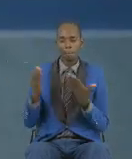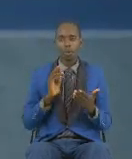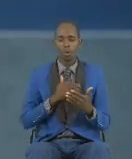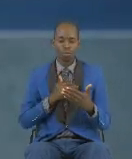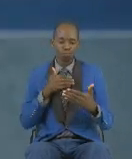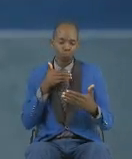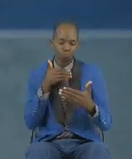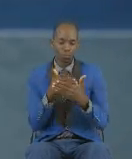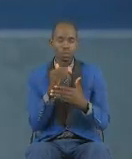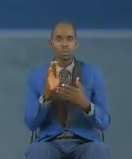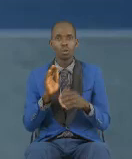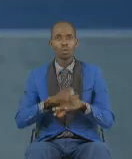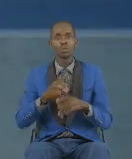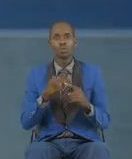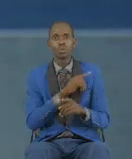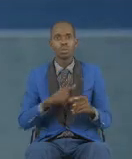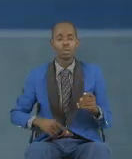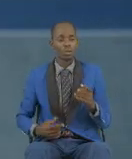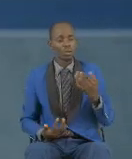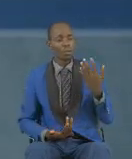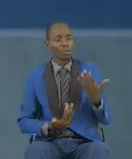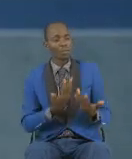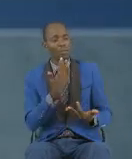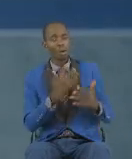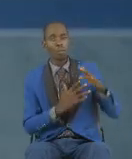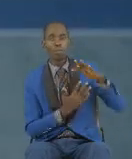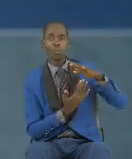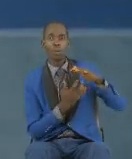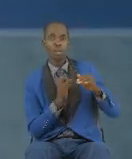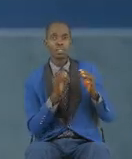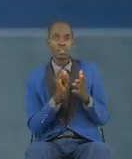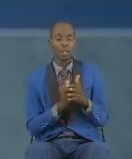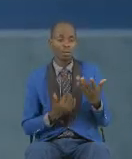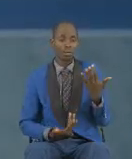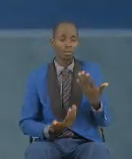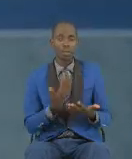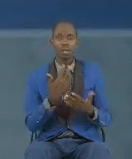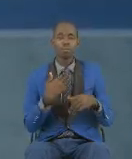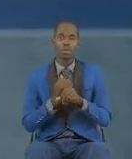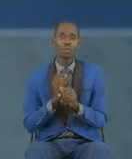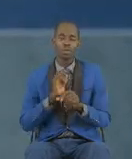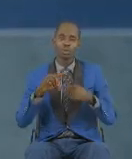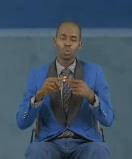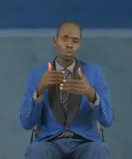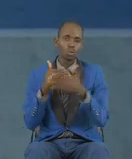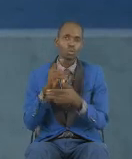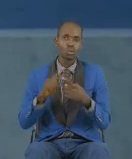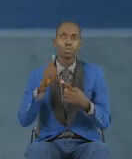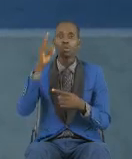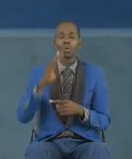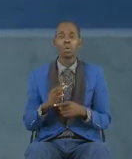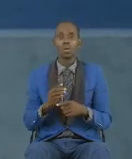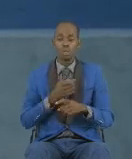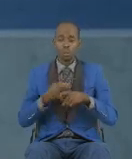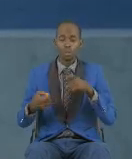Lord. Fire burns, that fire gets us nearer to God. Persecution comes, that